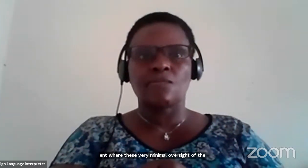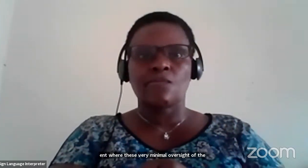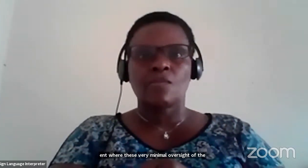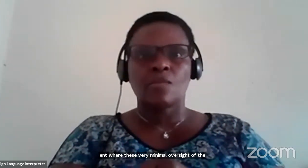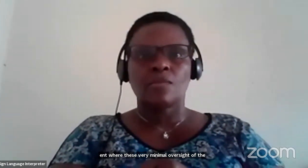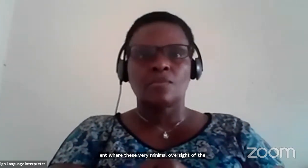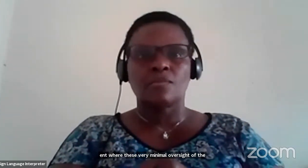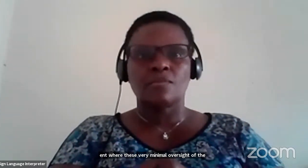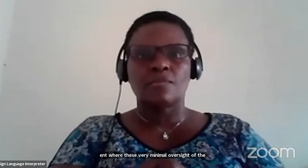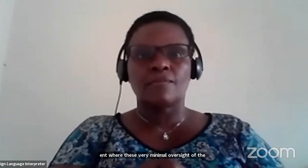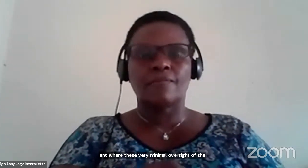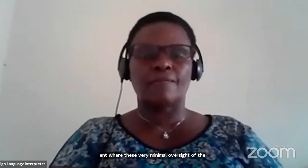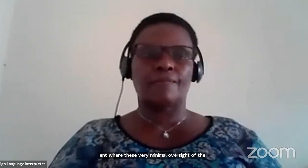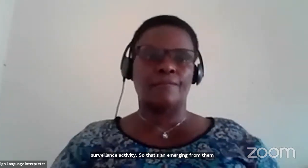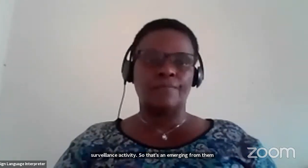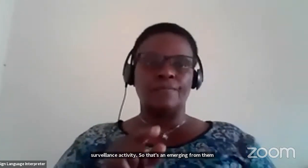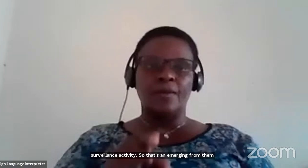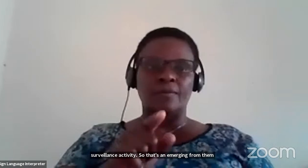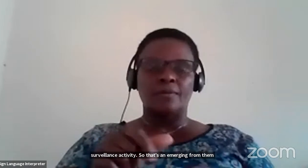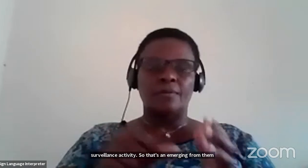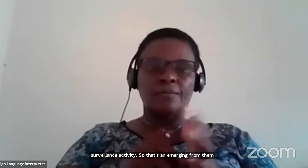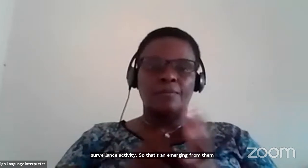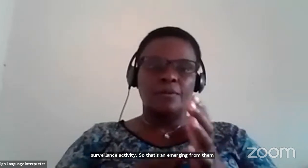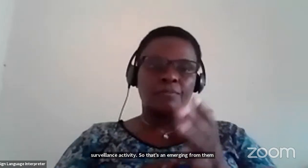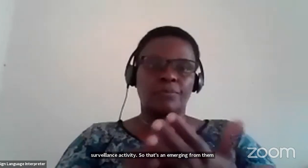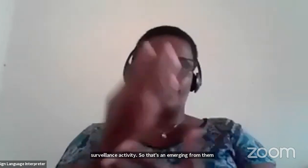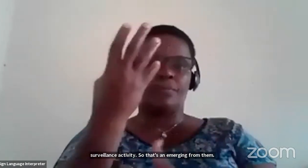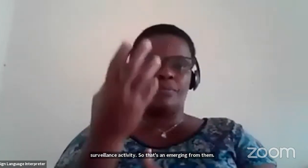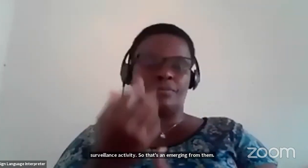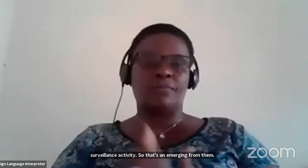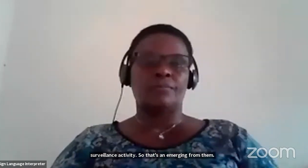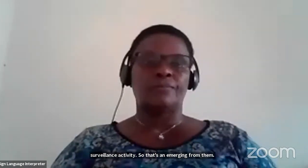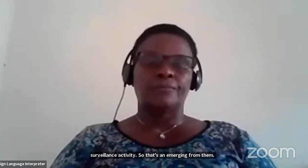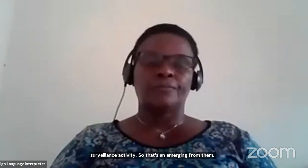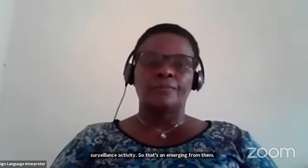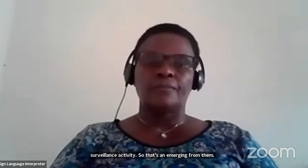problem there. In addition to that, we have